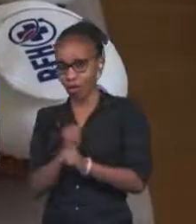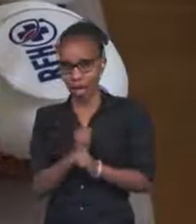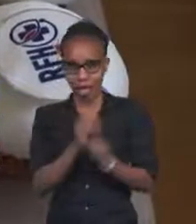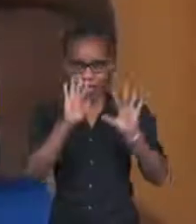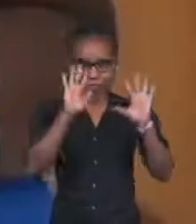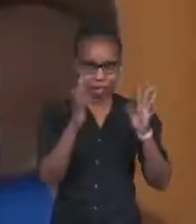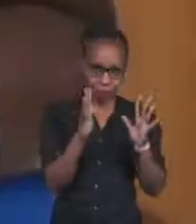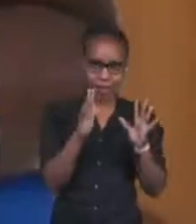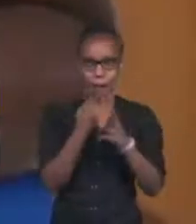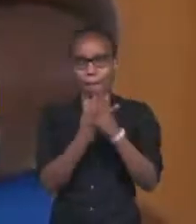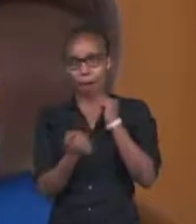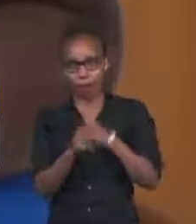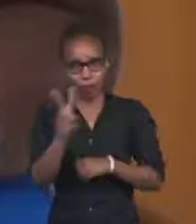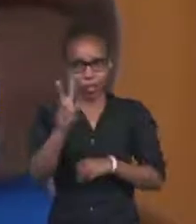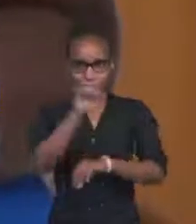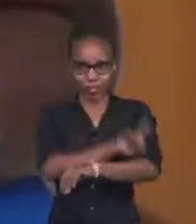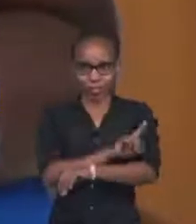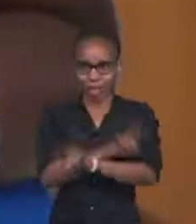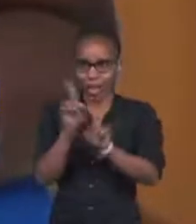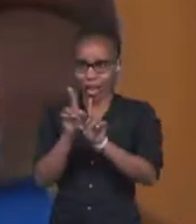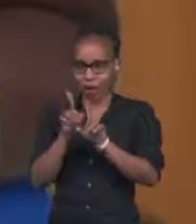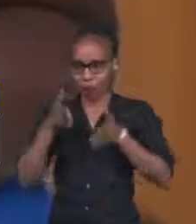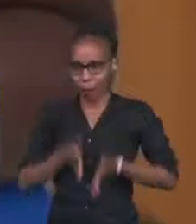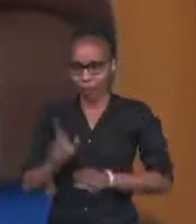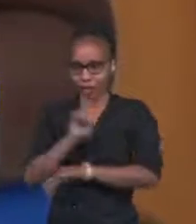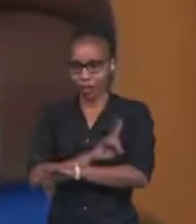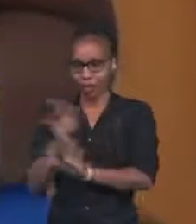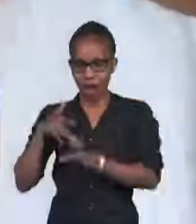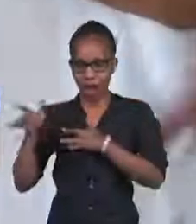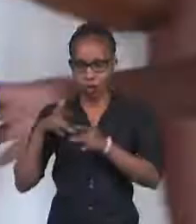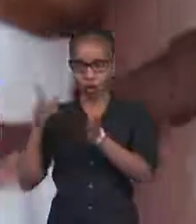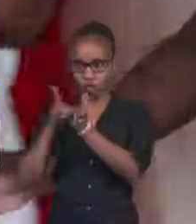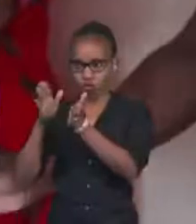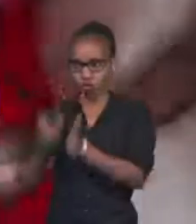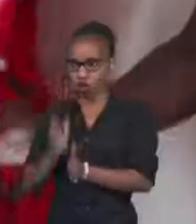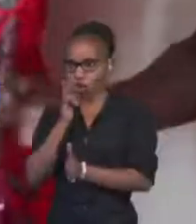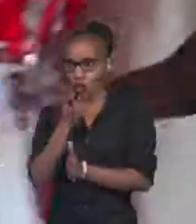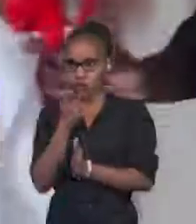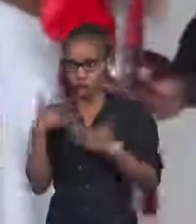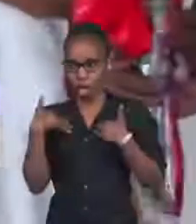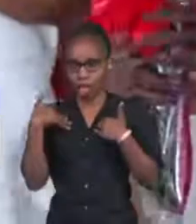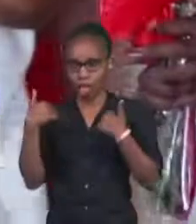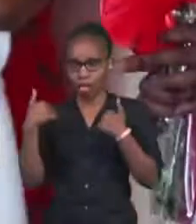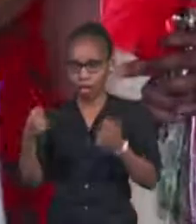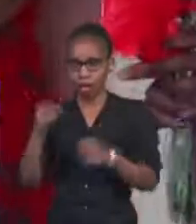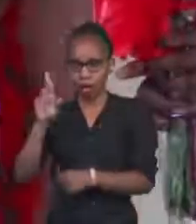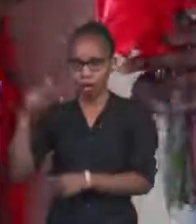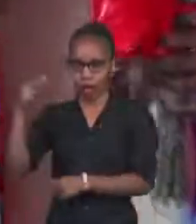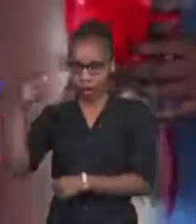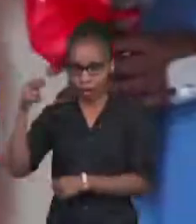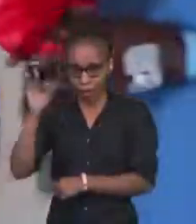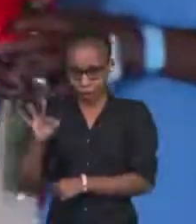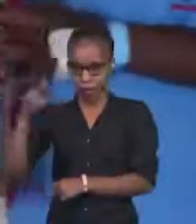double celebration, that of Valentine and that of a birthday. According to Dr. Morris Maingi, who is a health practitioner from RFH